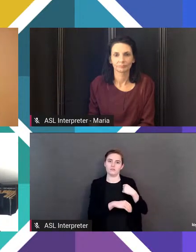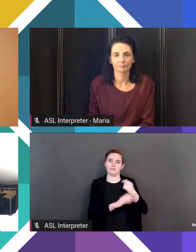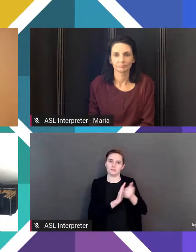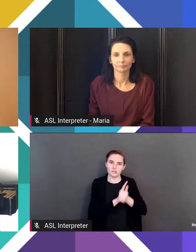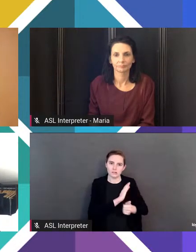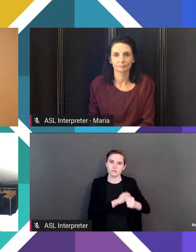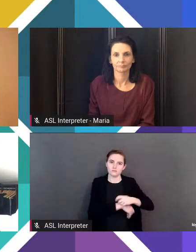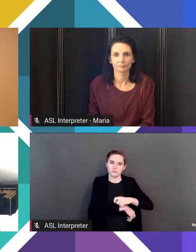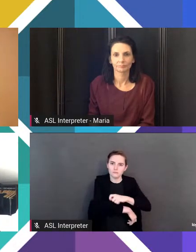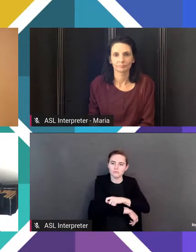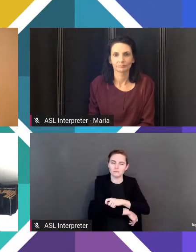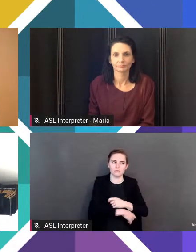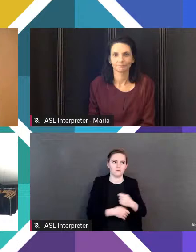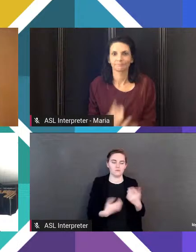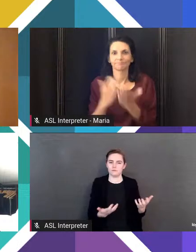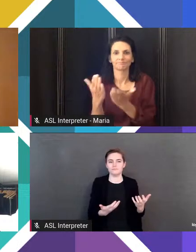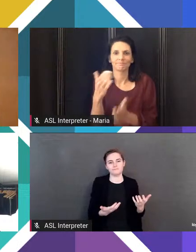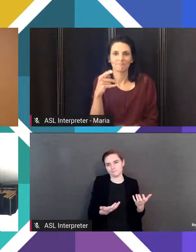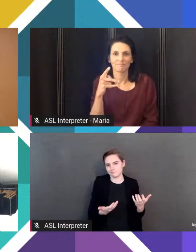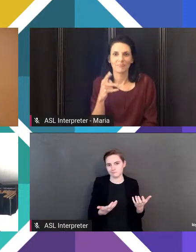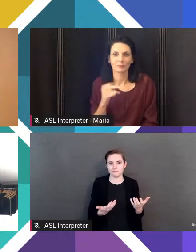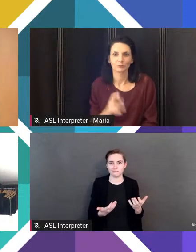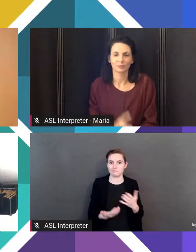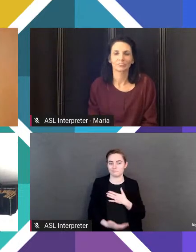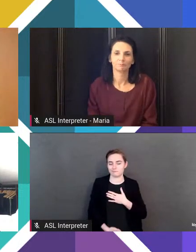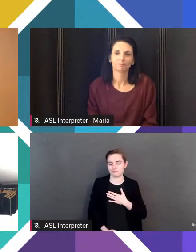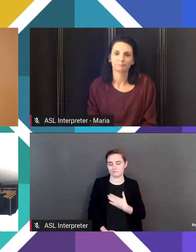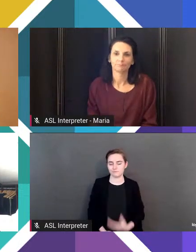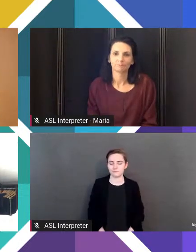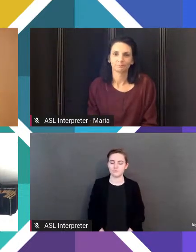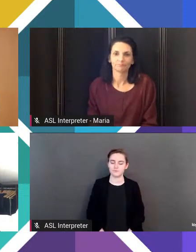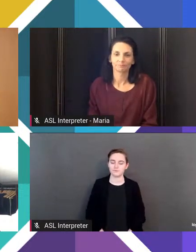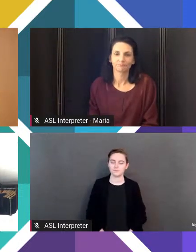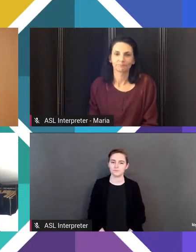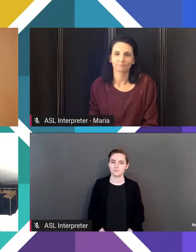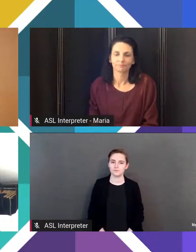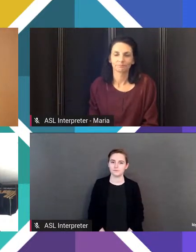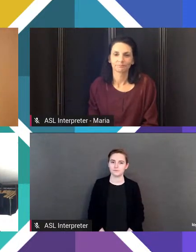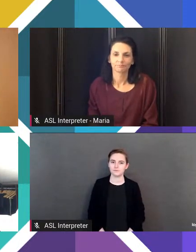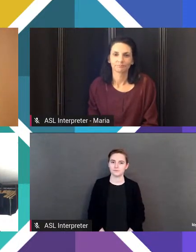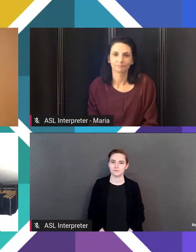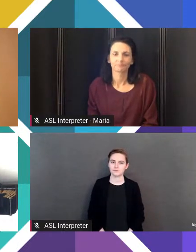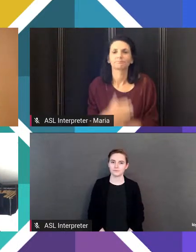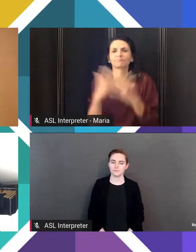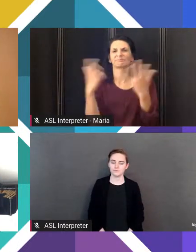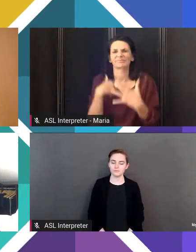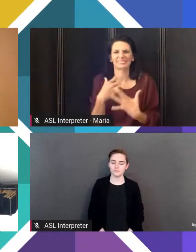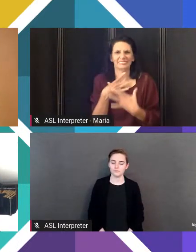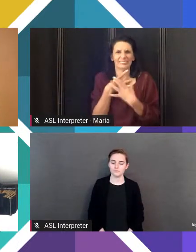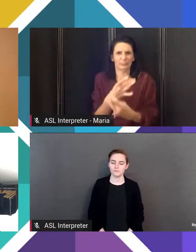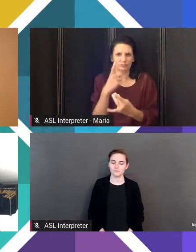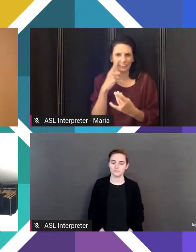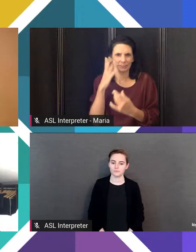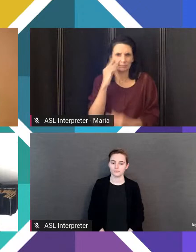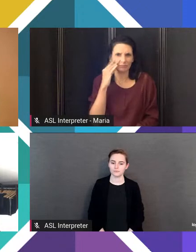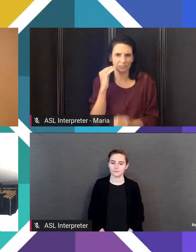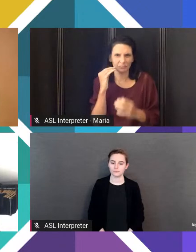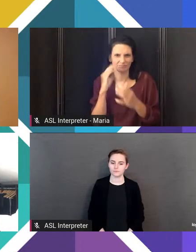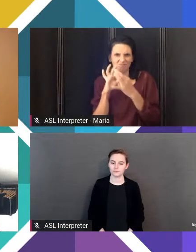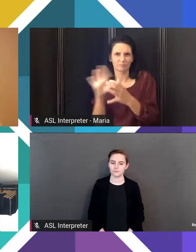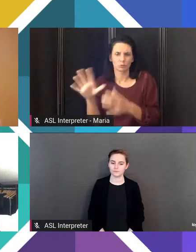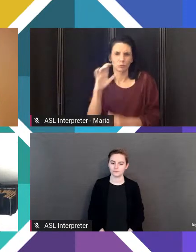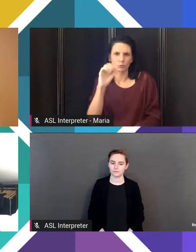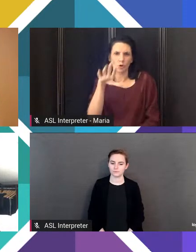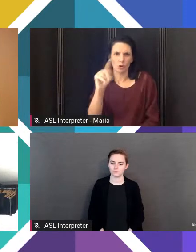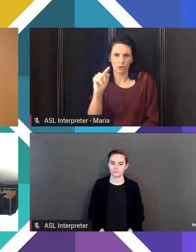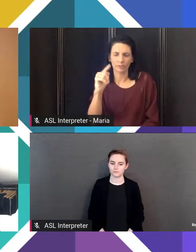Patrick, do you want to hop in? Sure. So I have a really interesting experience with art because I grew up in